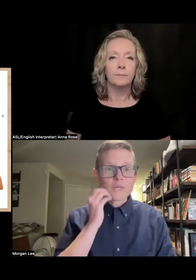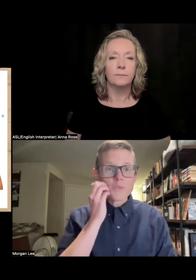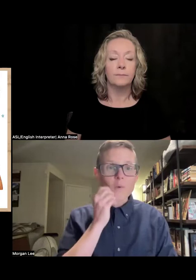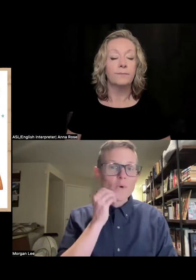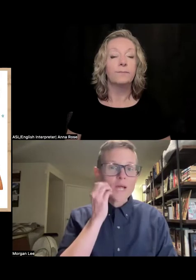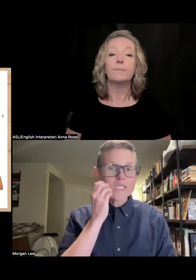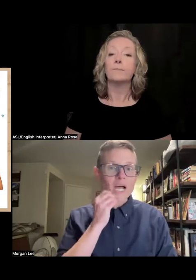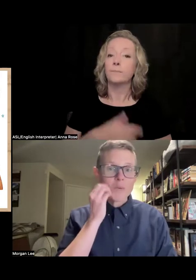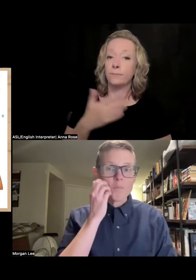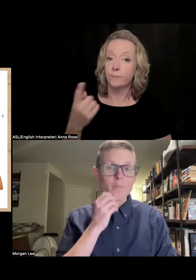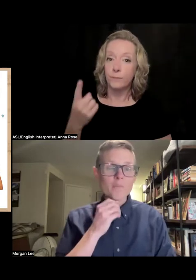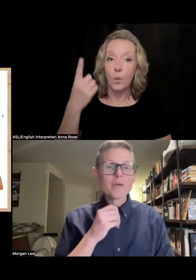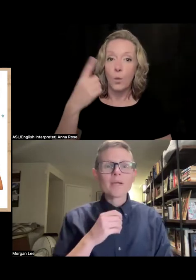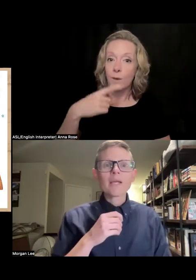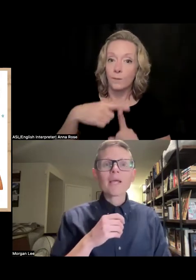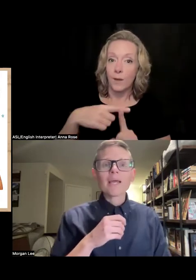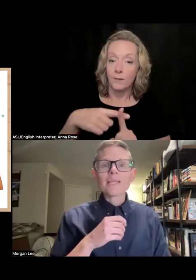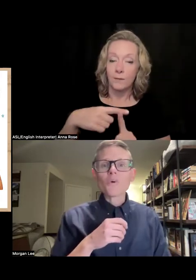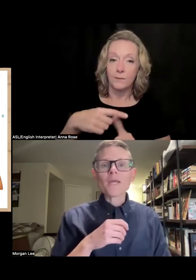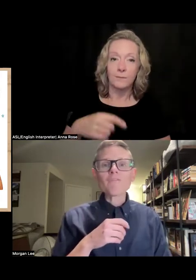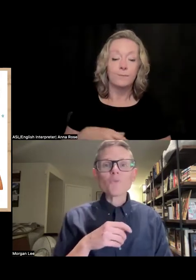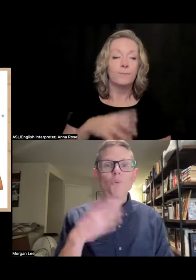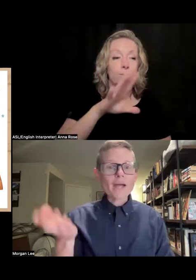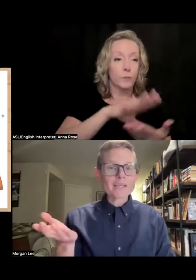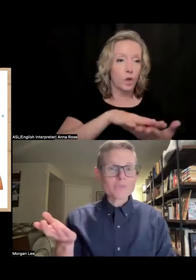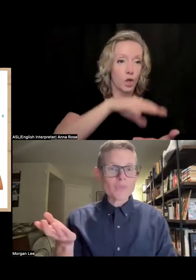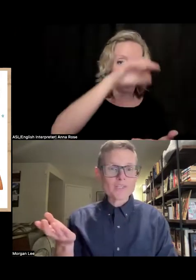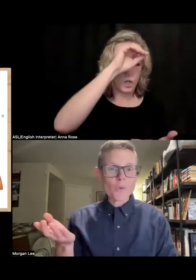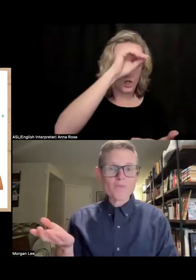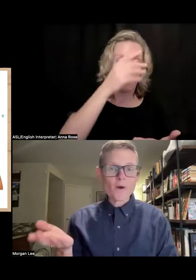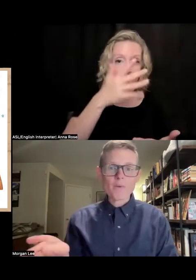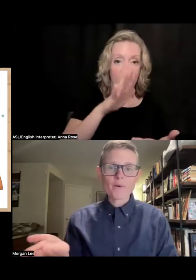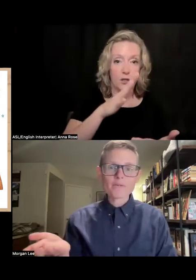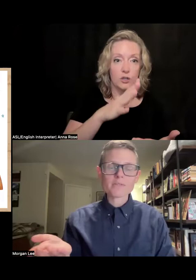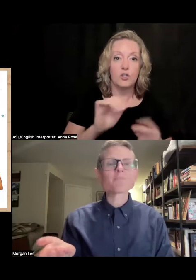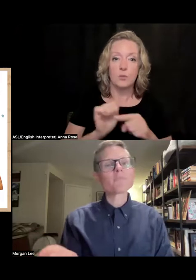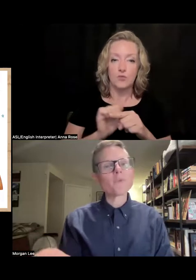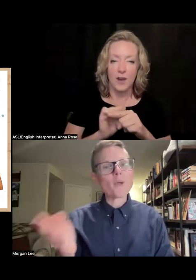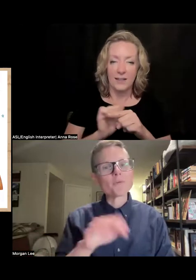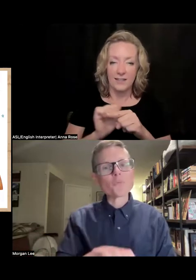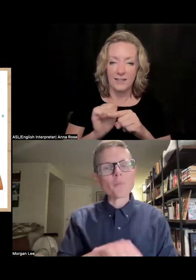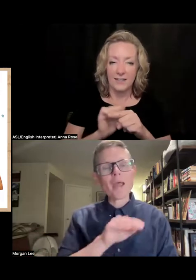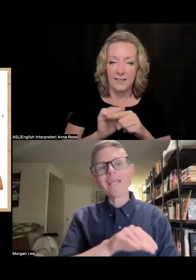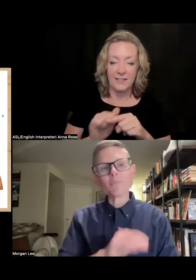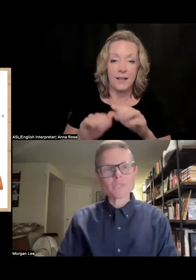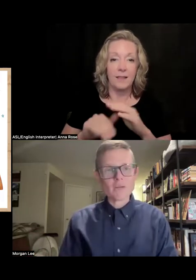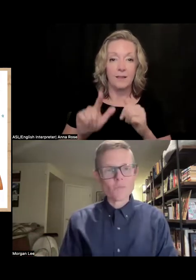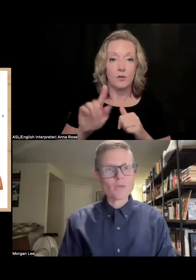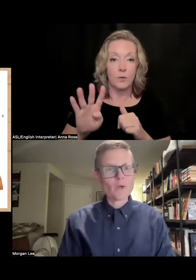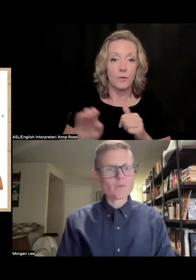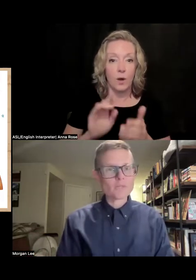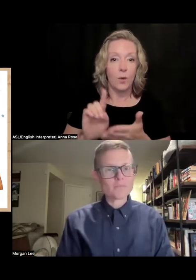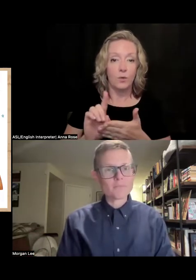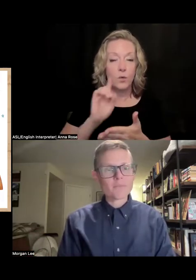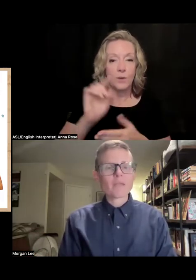So there is one bright side. So if you practice within 24 hours, you're able to remember 80% of